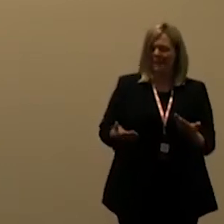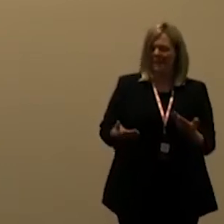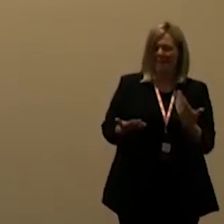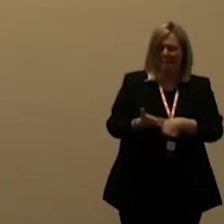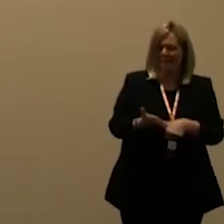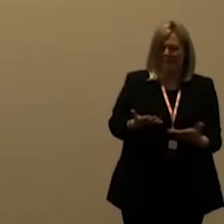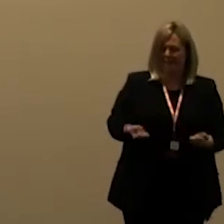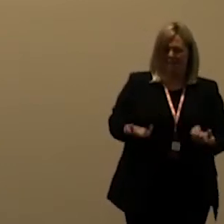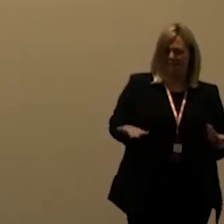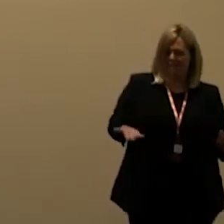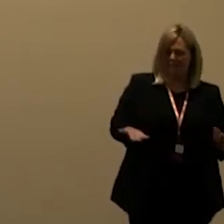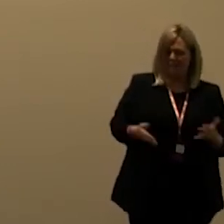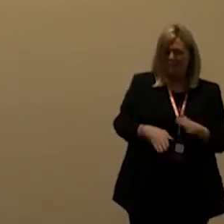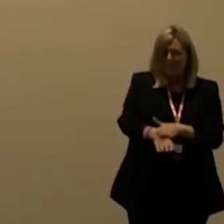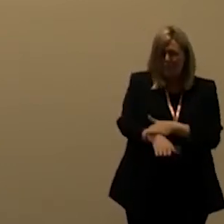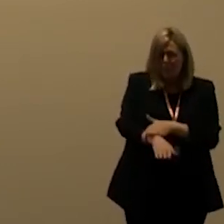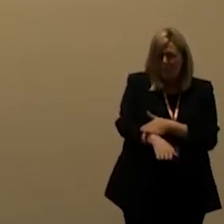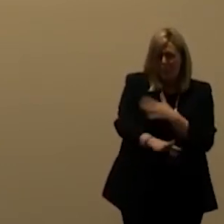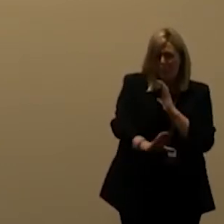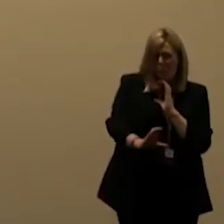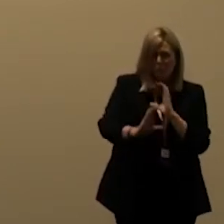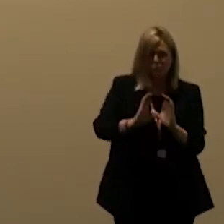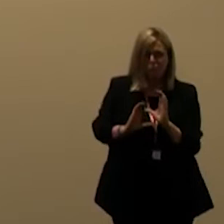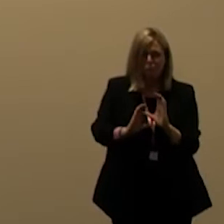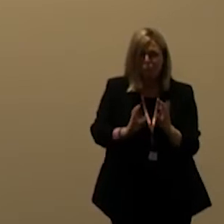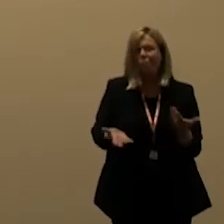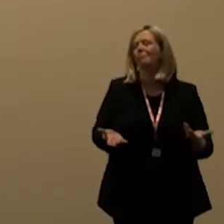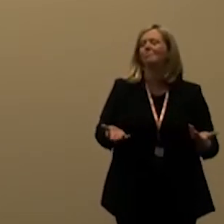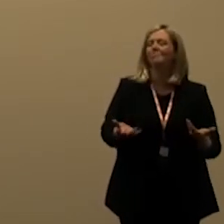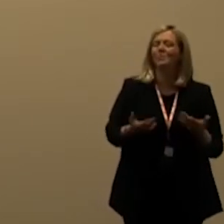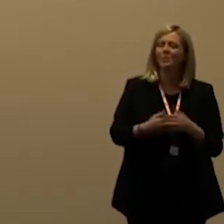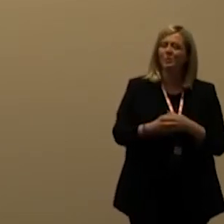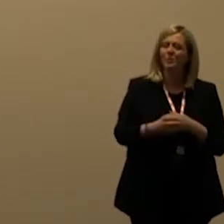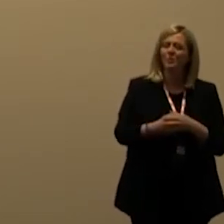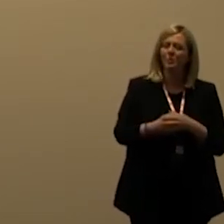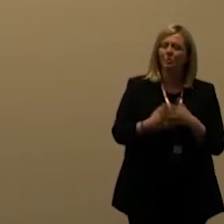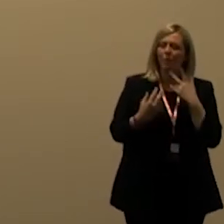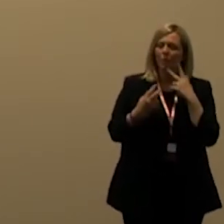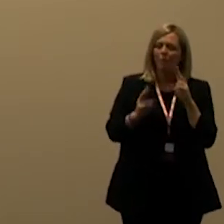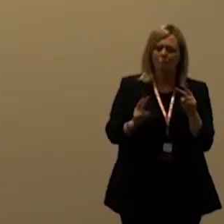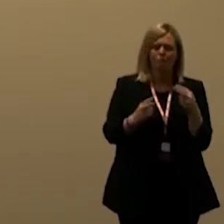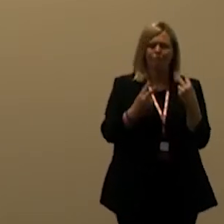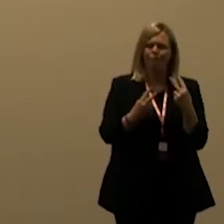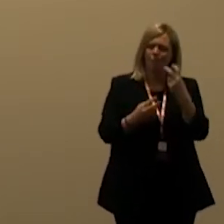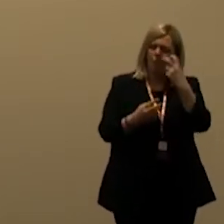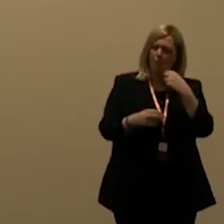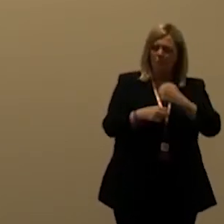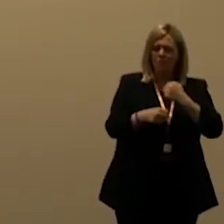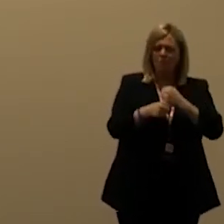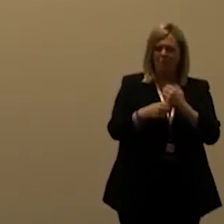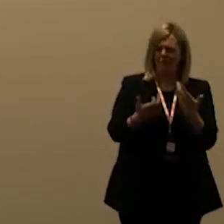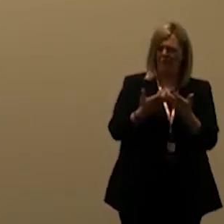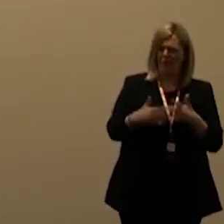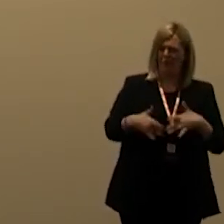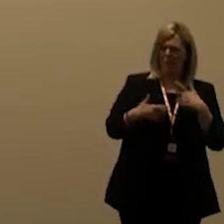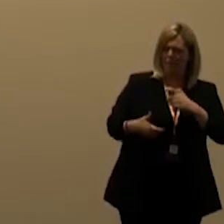ridiculous. But it was slow communication. So for us, when we look at the younger generations permanently attached and the anxiety that